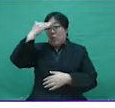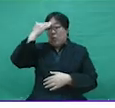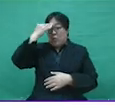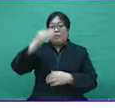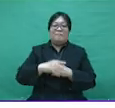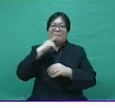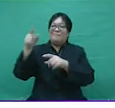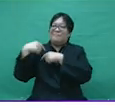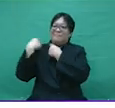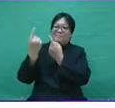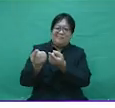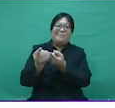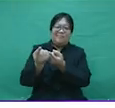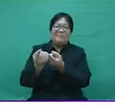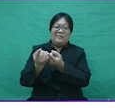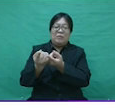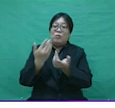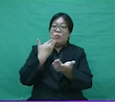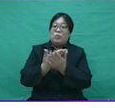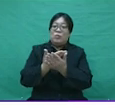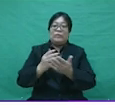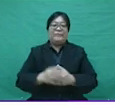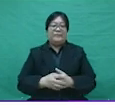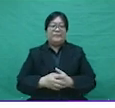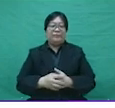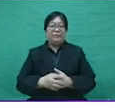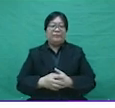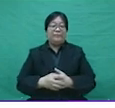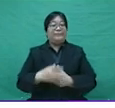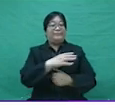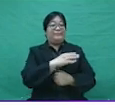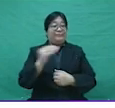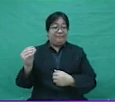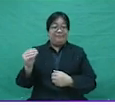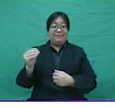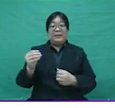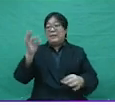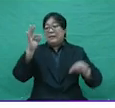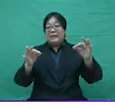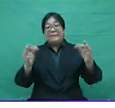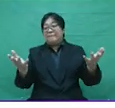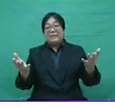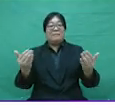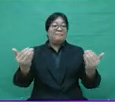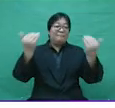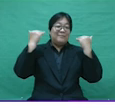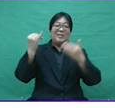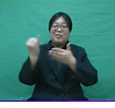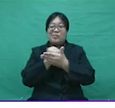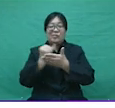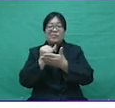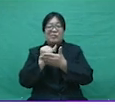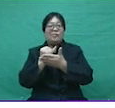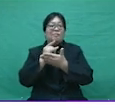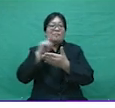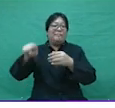know have done it really, really well. And if not, the unemployment